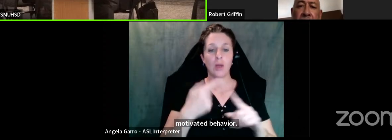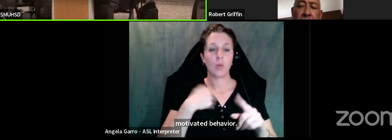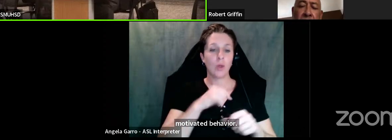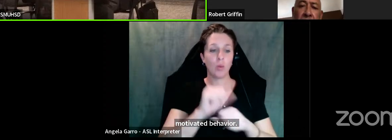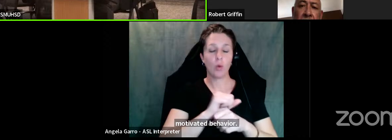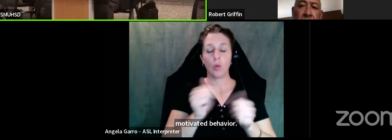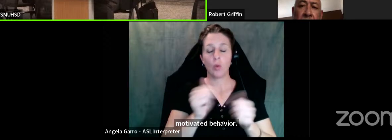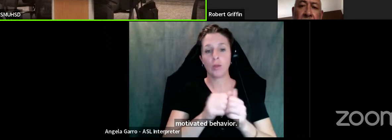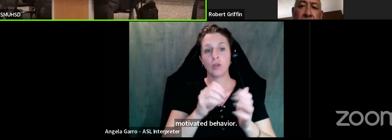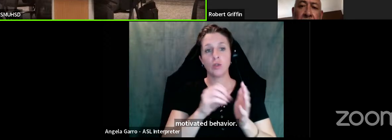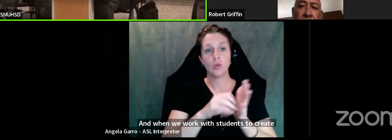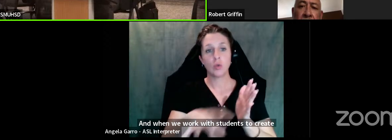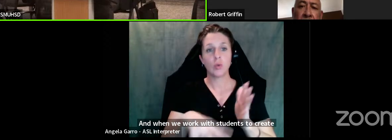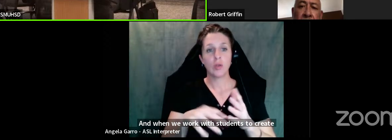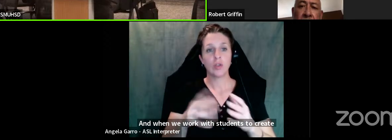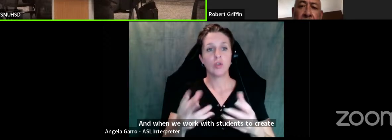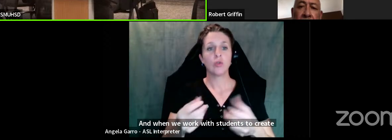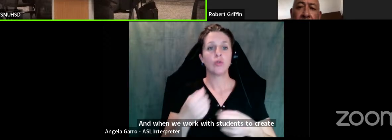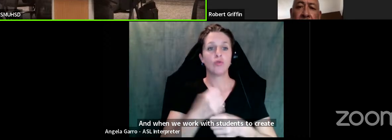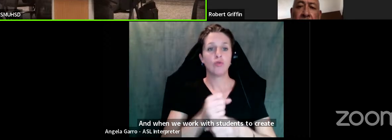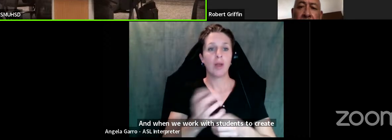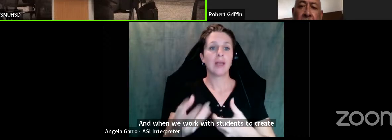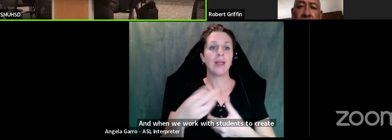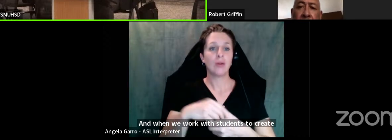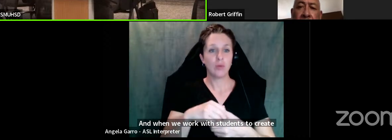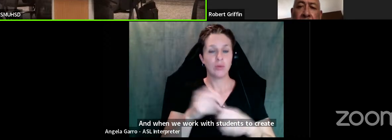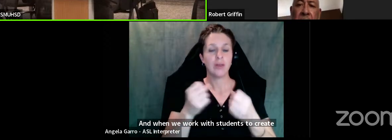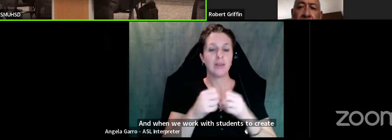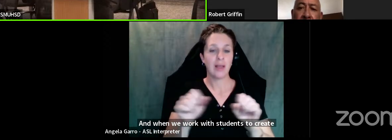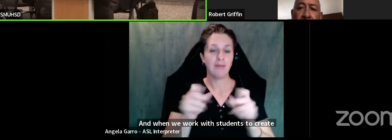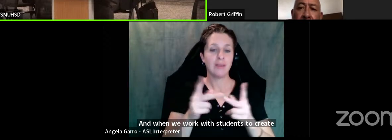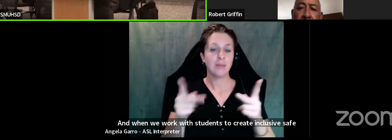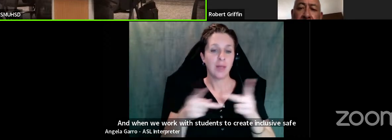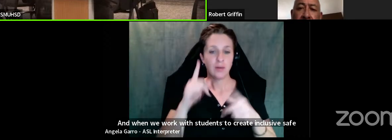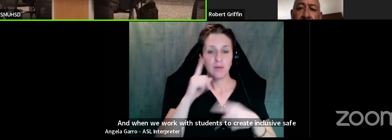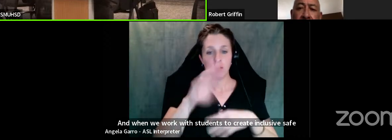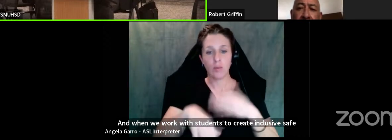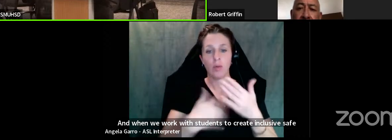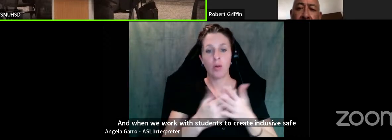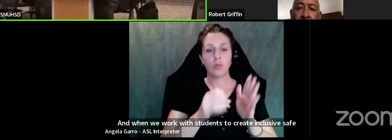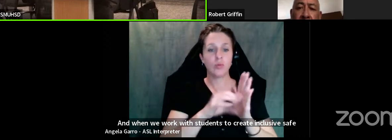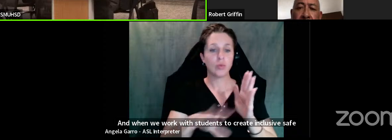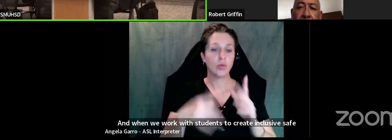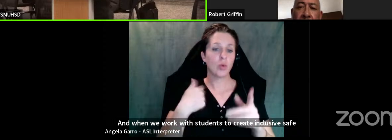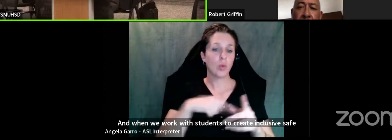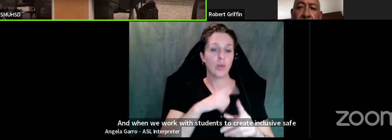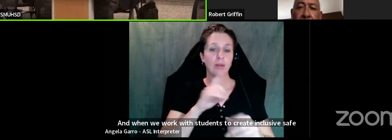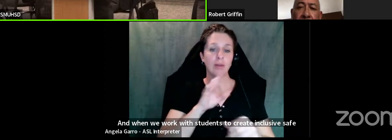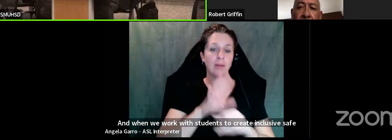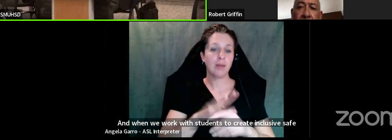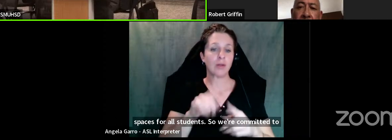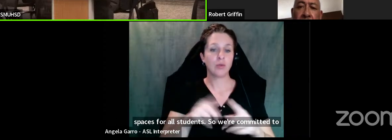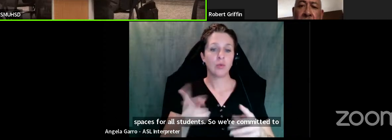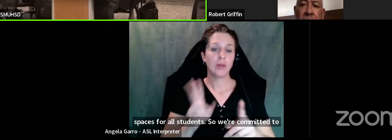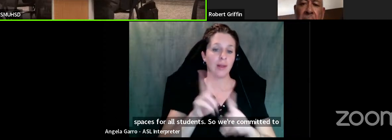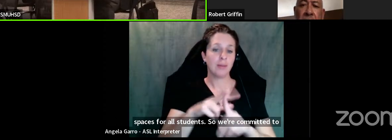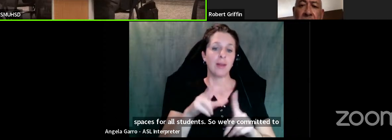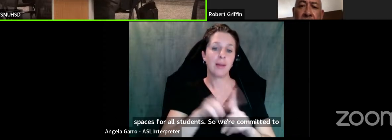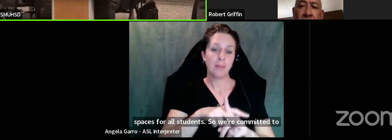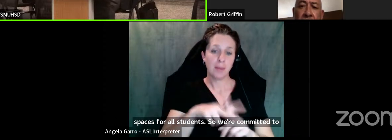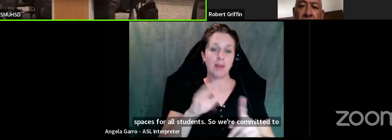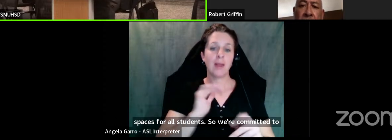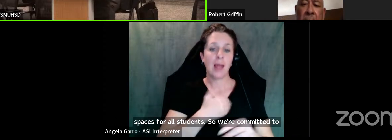create inclusive, safe spaces for all students. So we're committed to implementing our